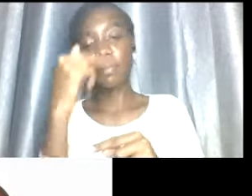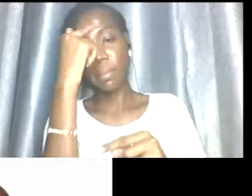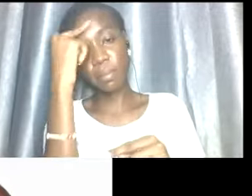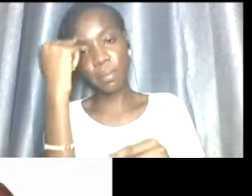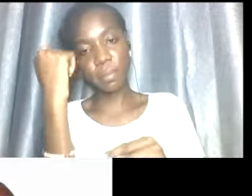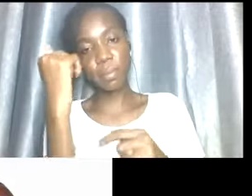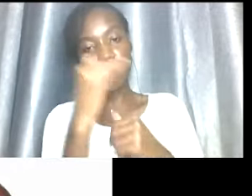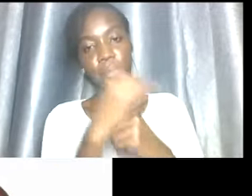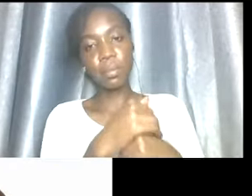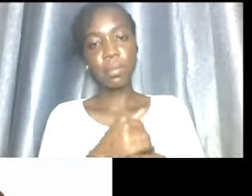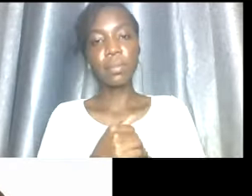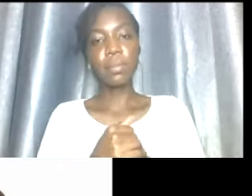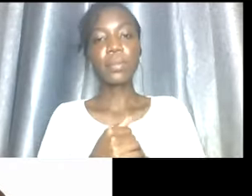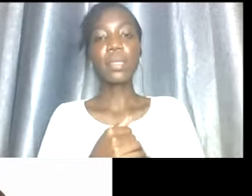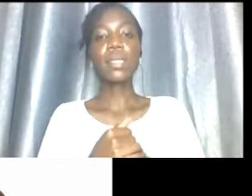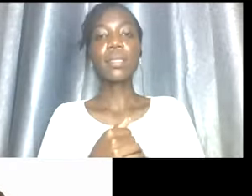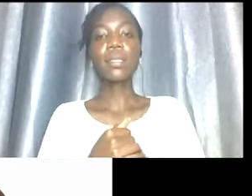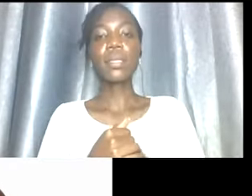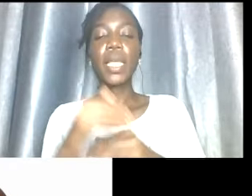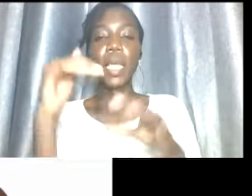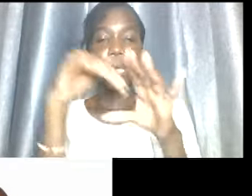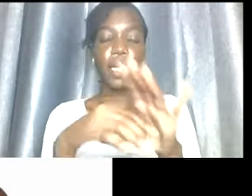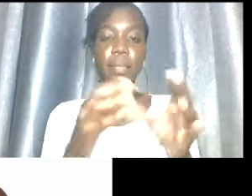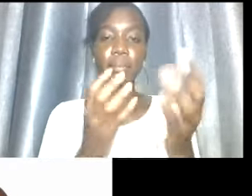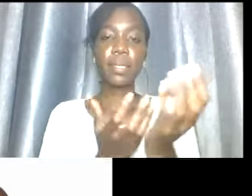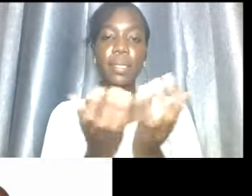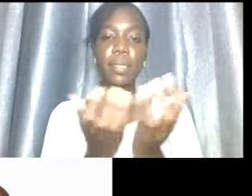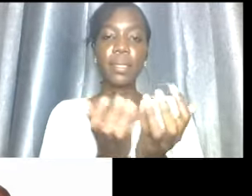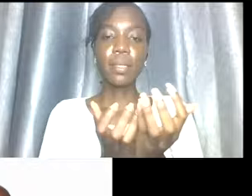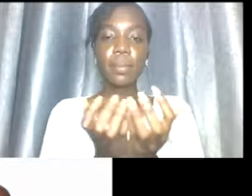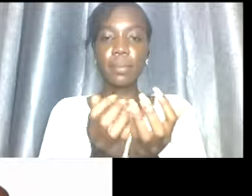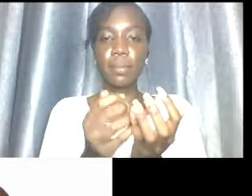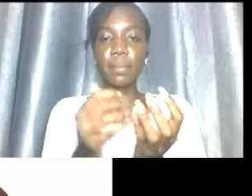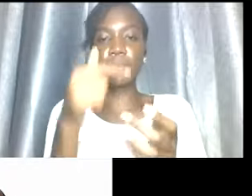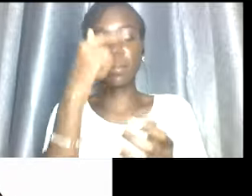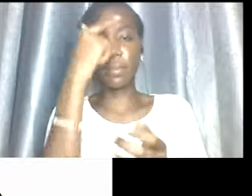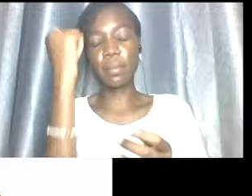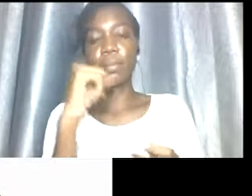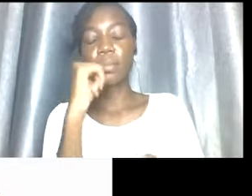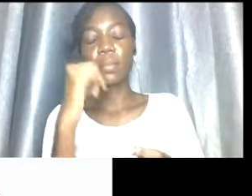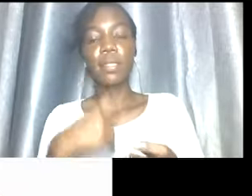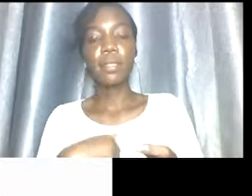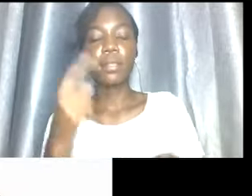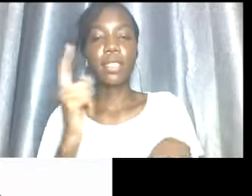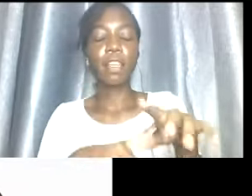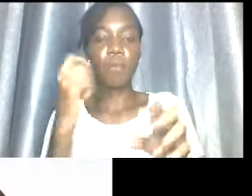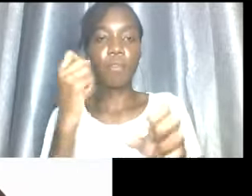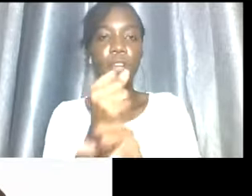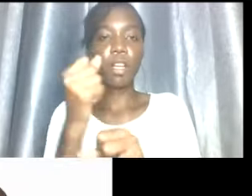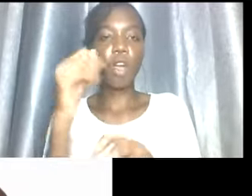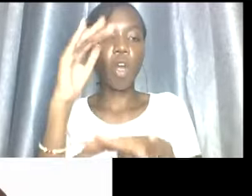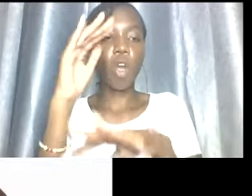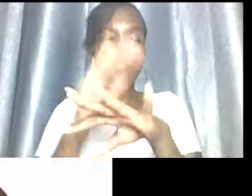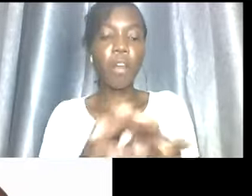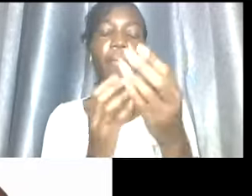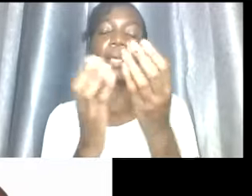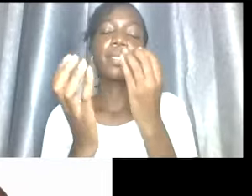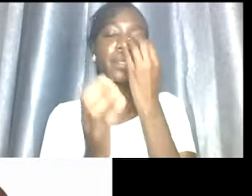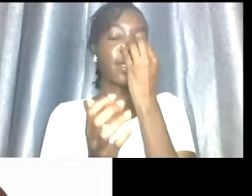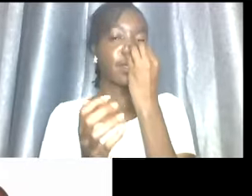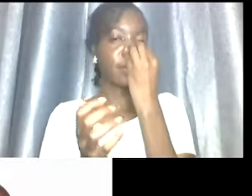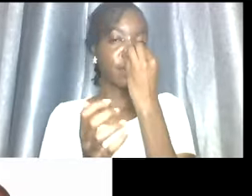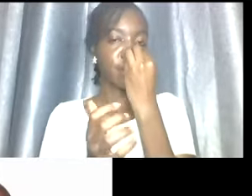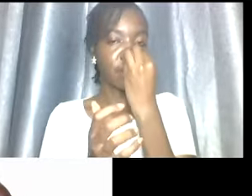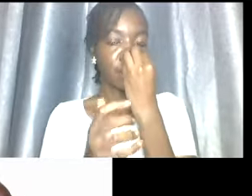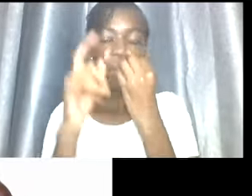working in the business that he or she did not have time to work on the business. And you must work on your business, my friends.